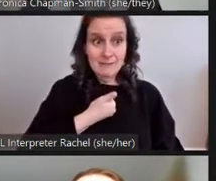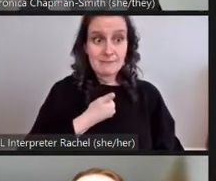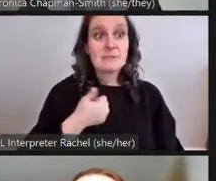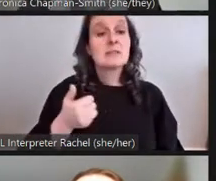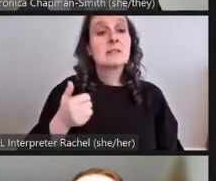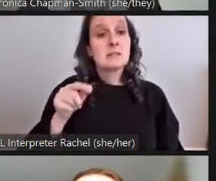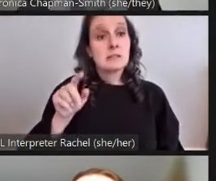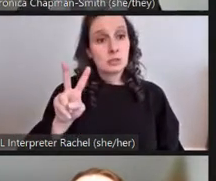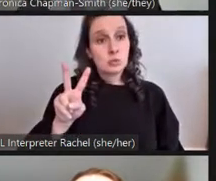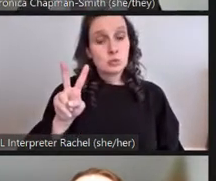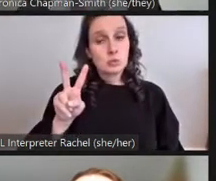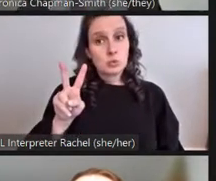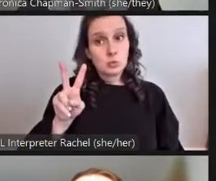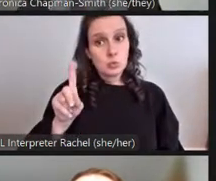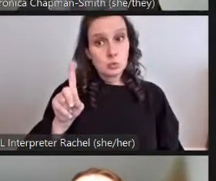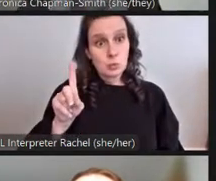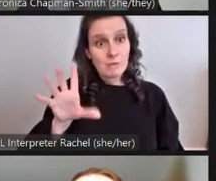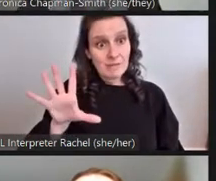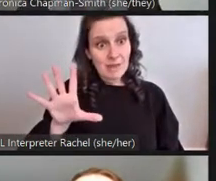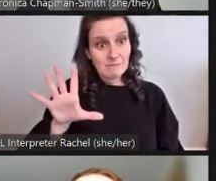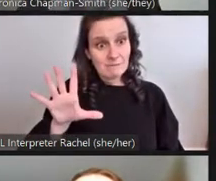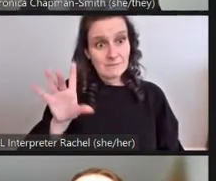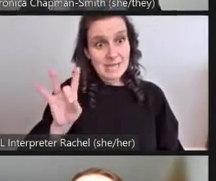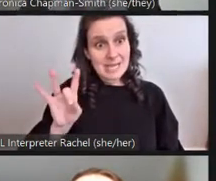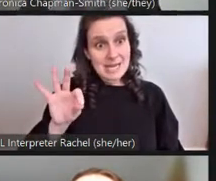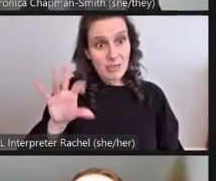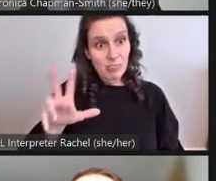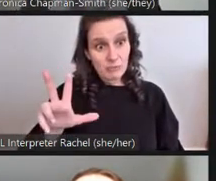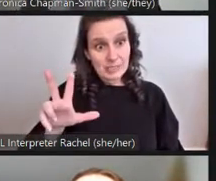Stephen Humes at